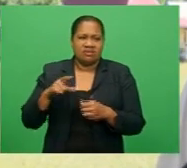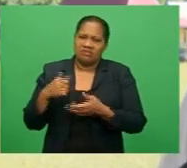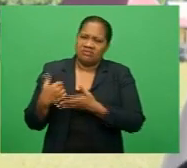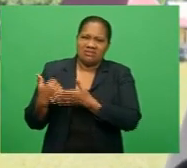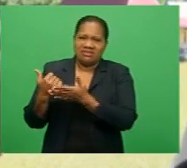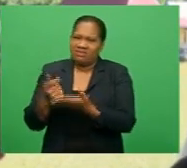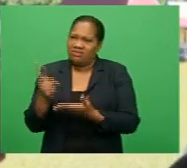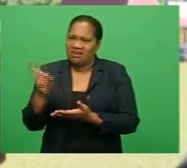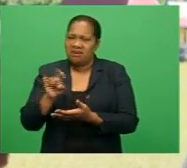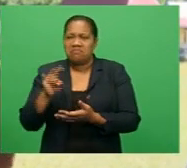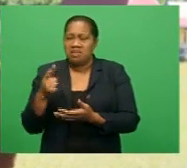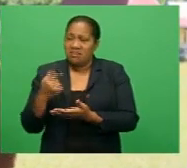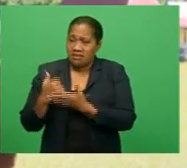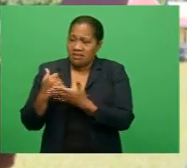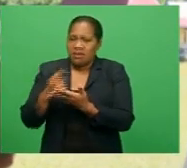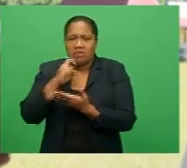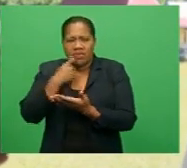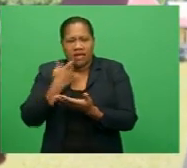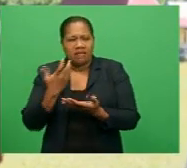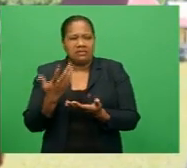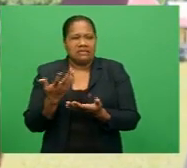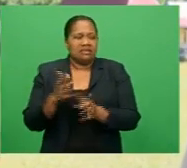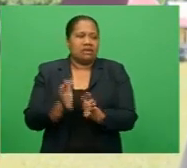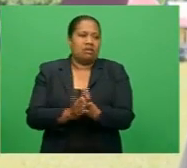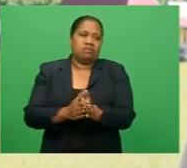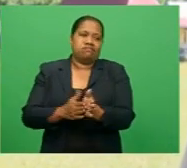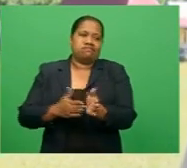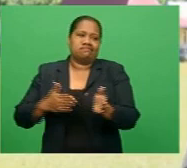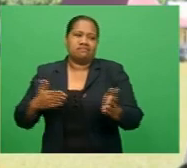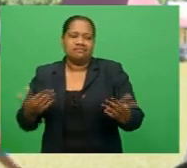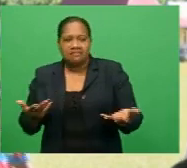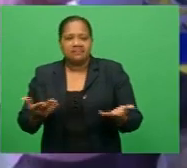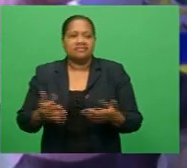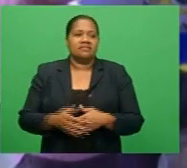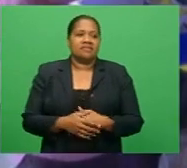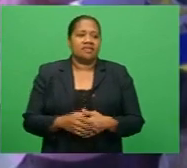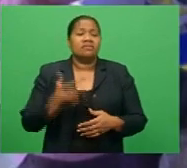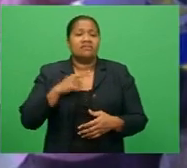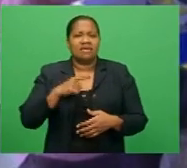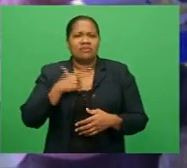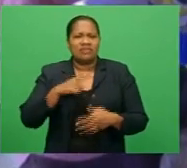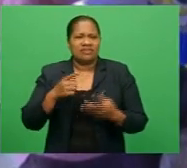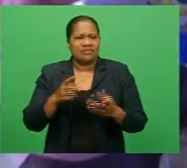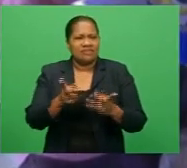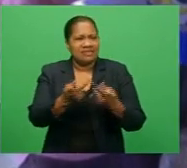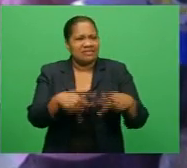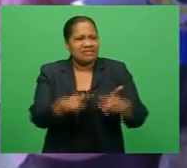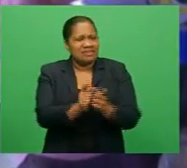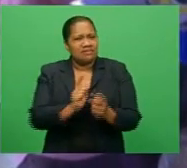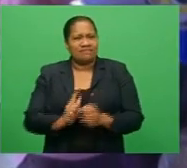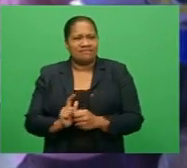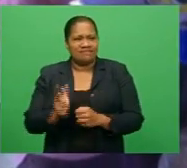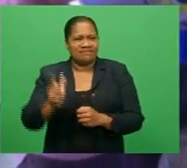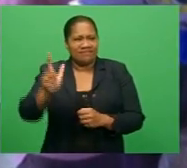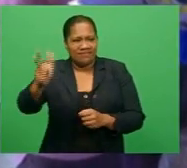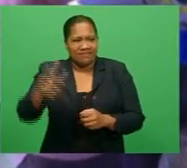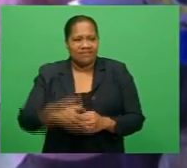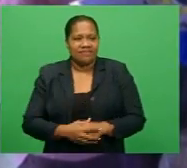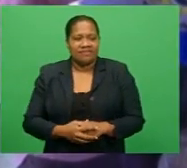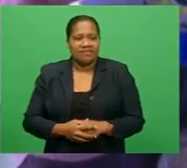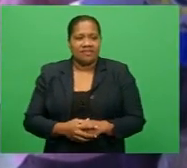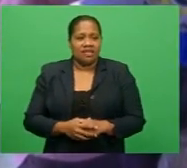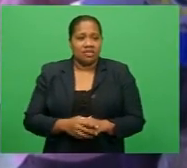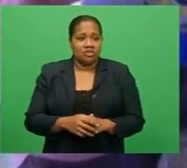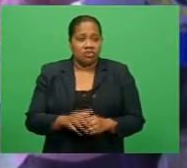will take a very long time if it'll come at all because of the distance. Ono District Representative